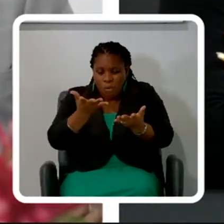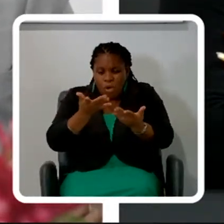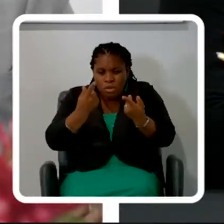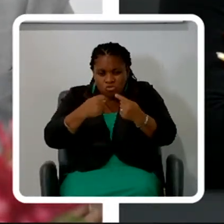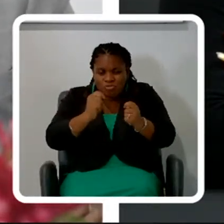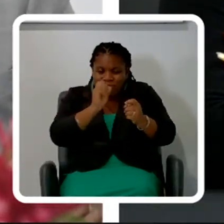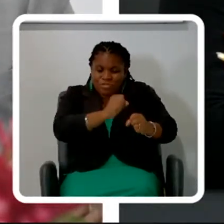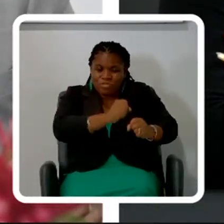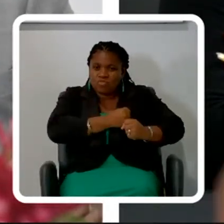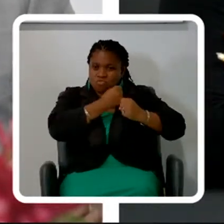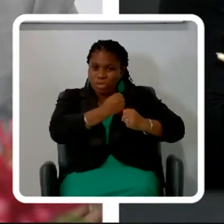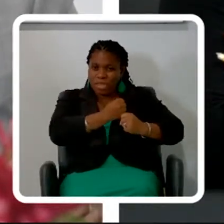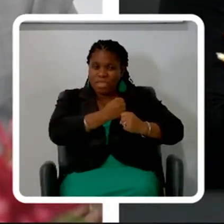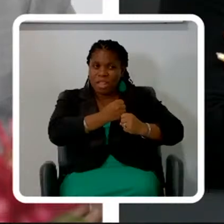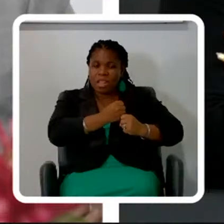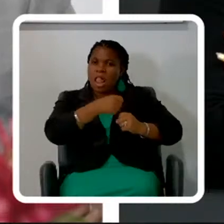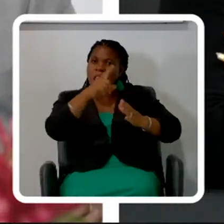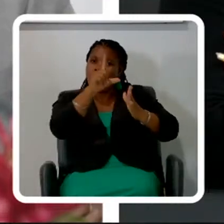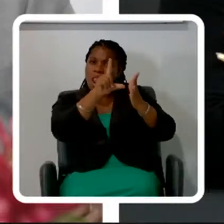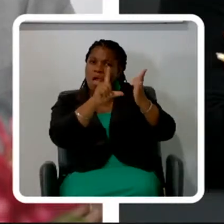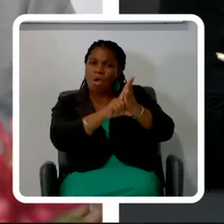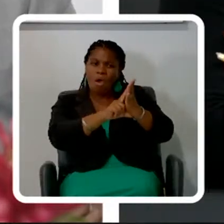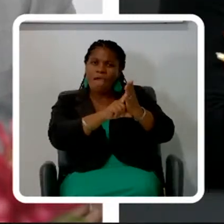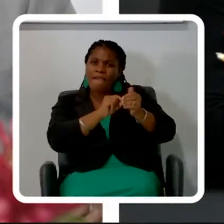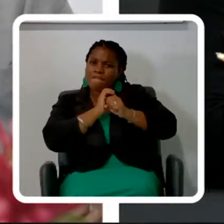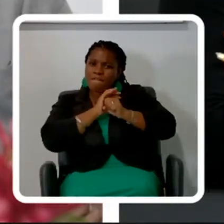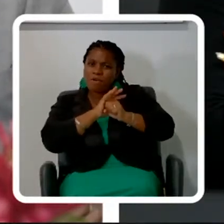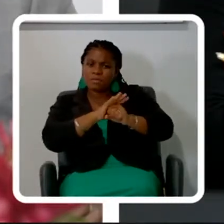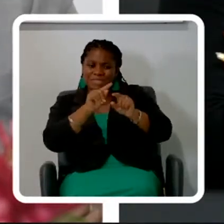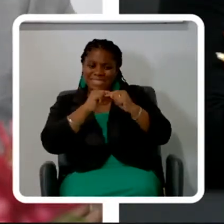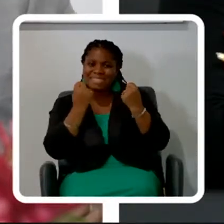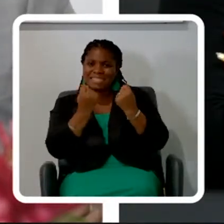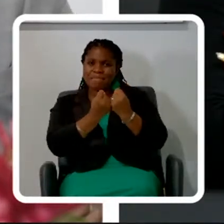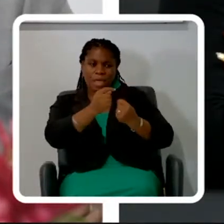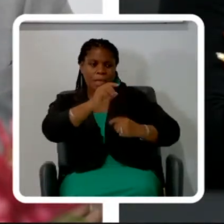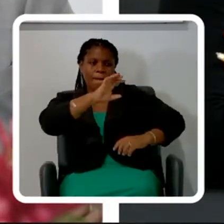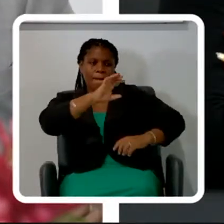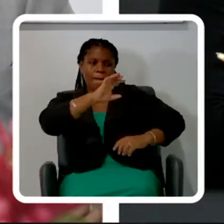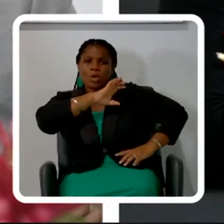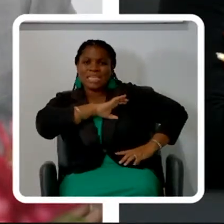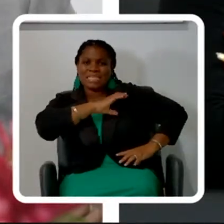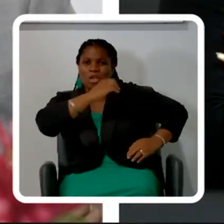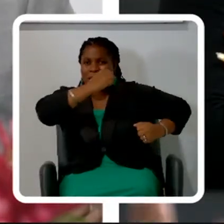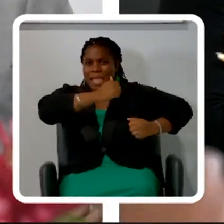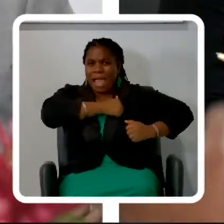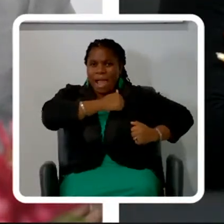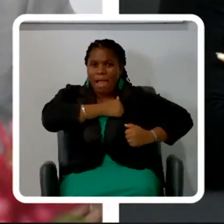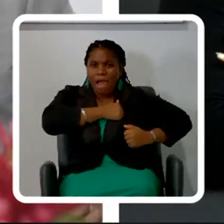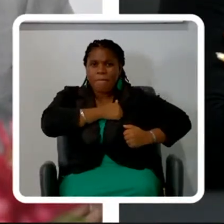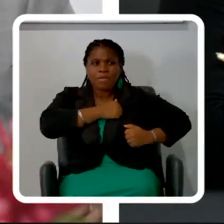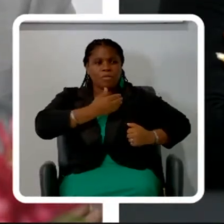would recognize that from the legal perspective and the parliament, a number of laws, we recognize that we are strengthening